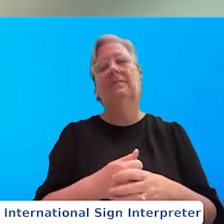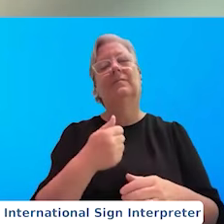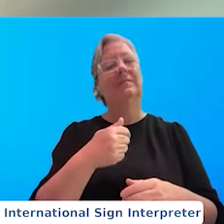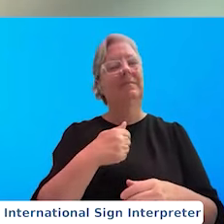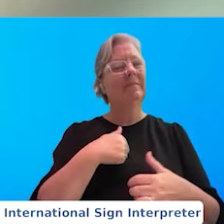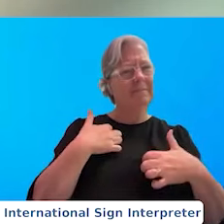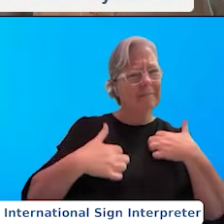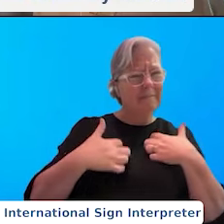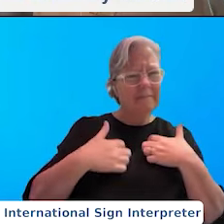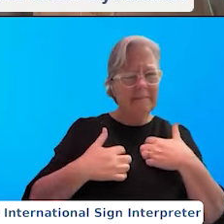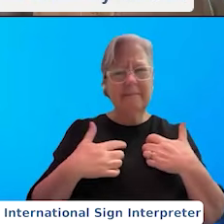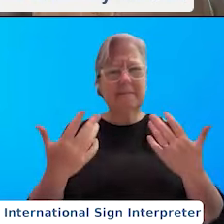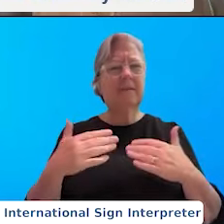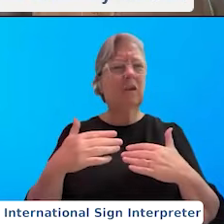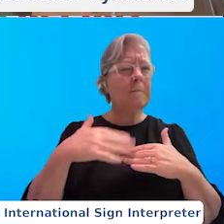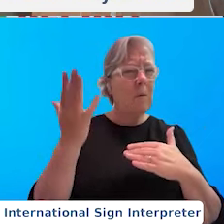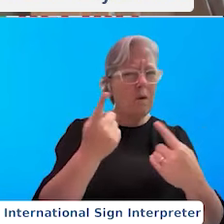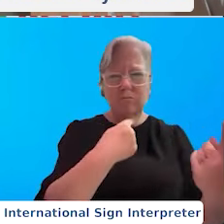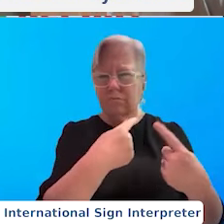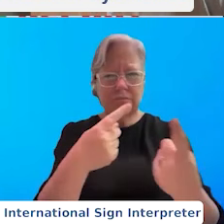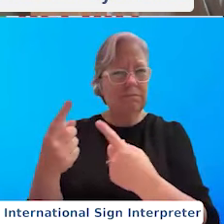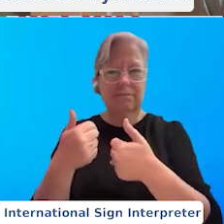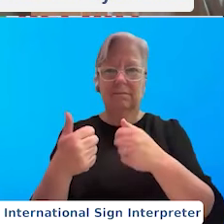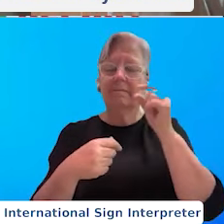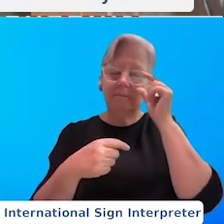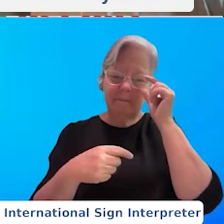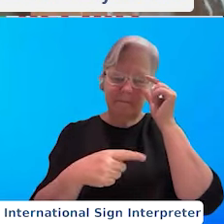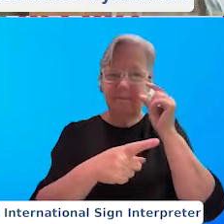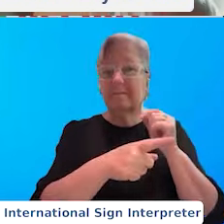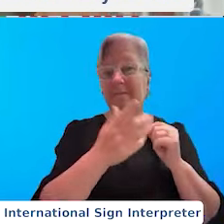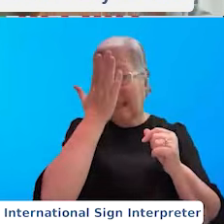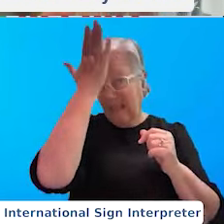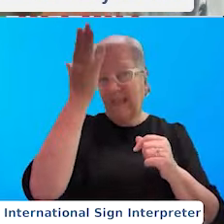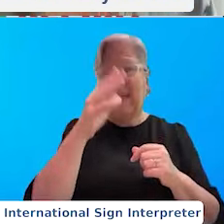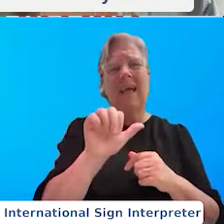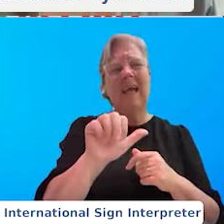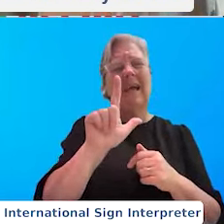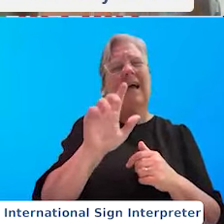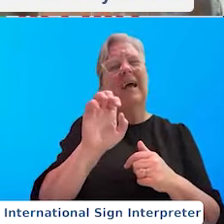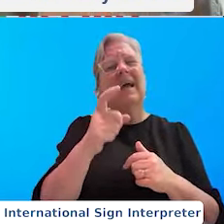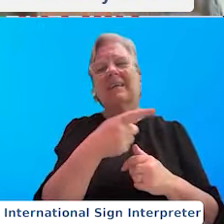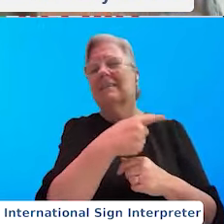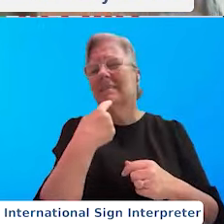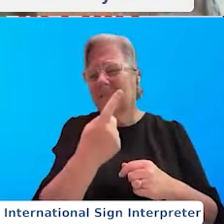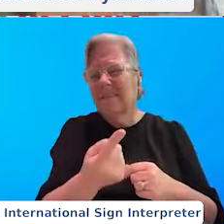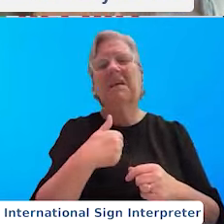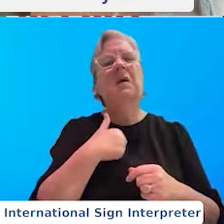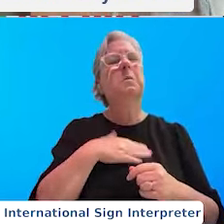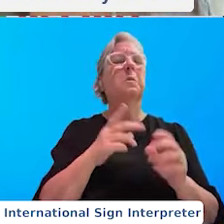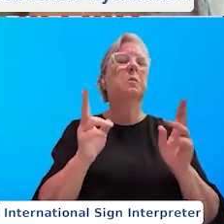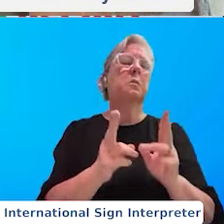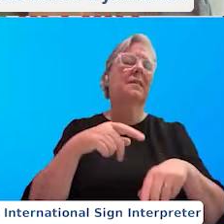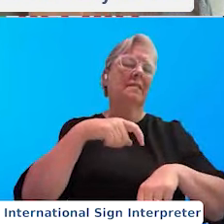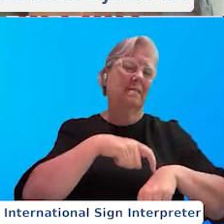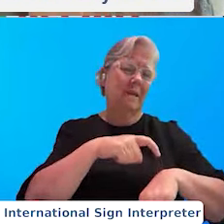just do that now. Okay, hopefully you can see the screen. It's great to be part of this